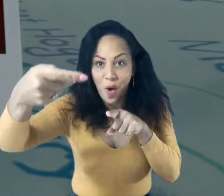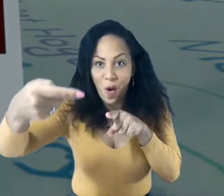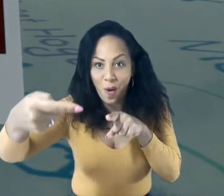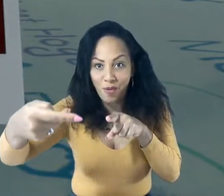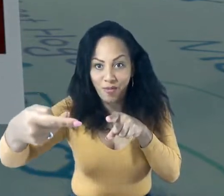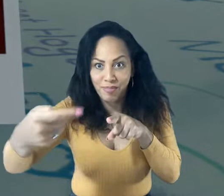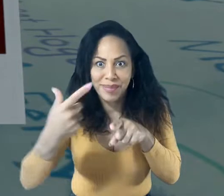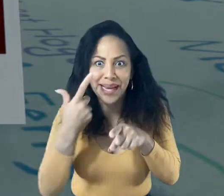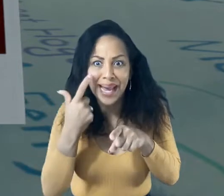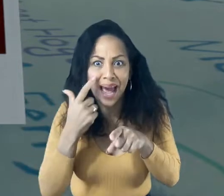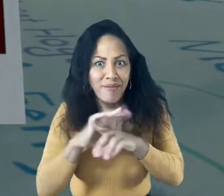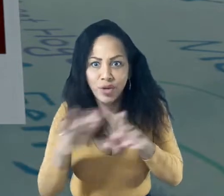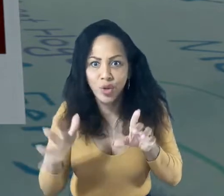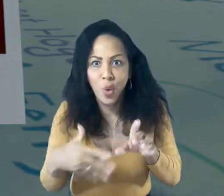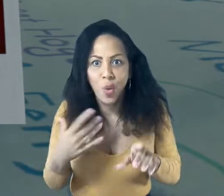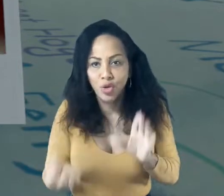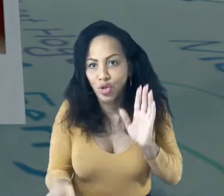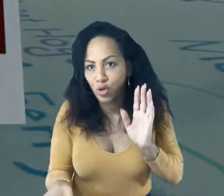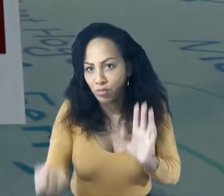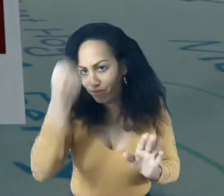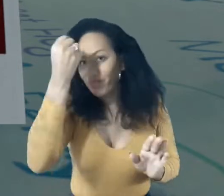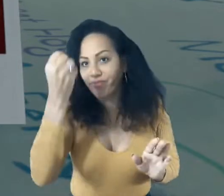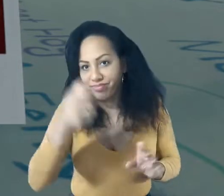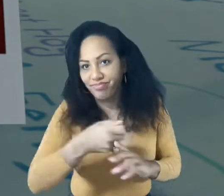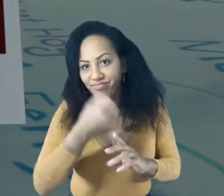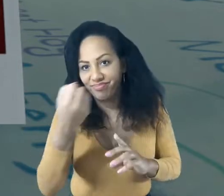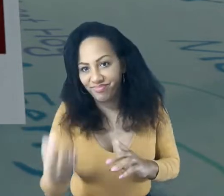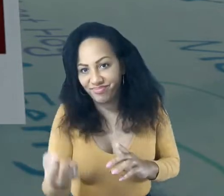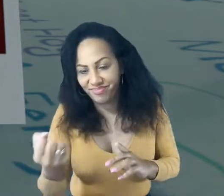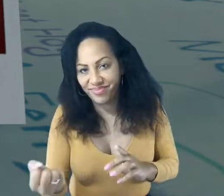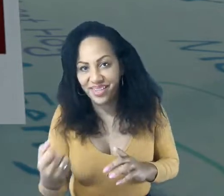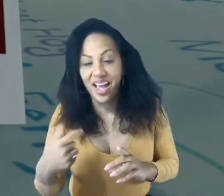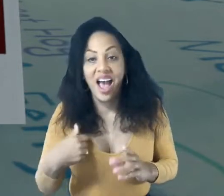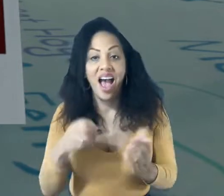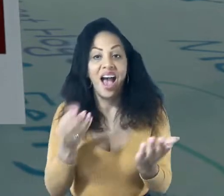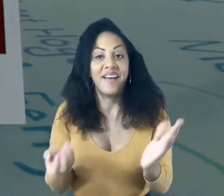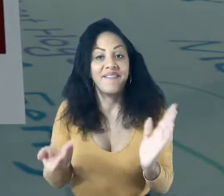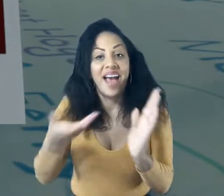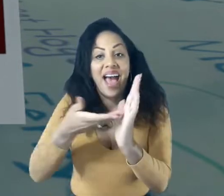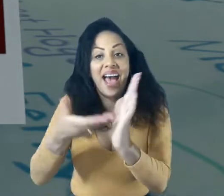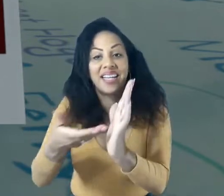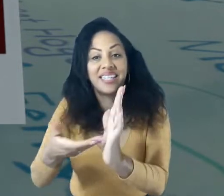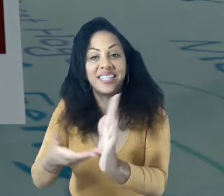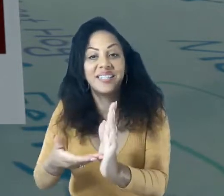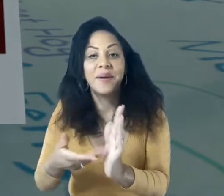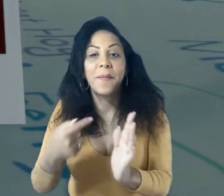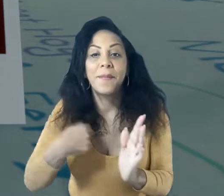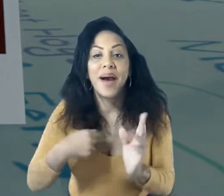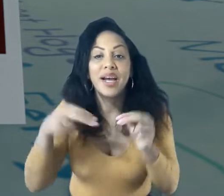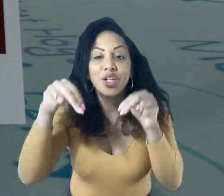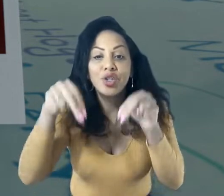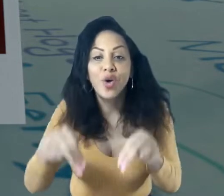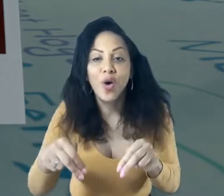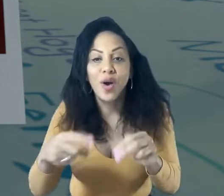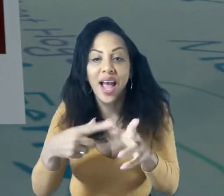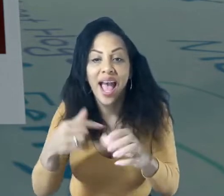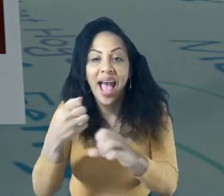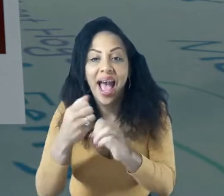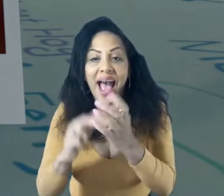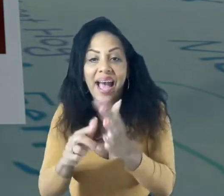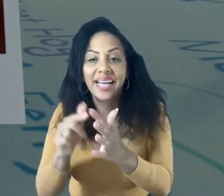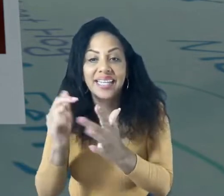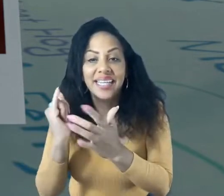I've already put this stuff on the map. I've put on my dog Agnes, and my cat